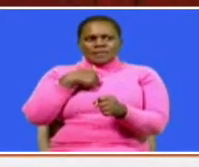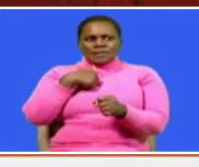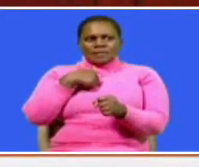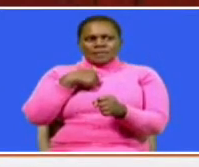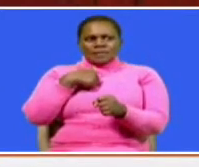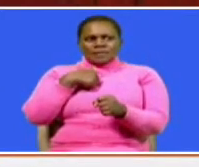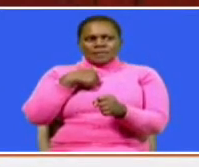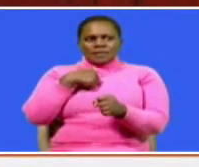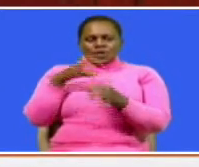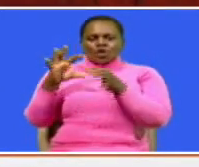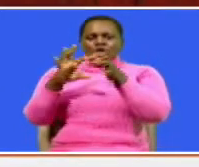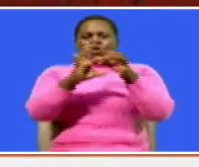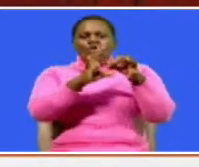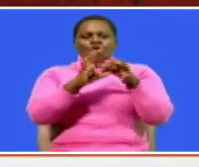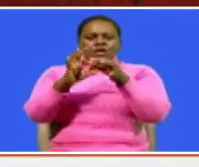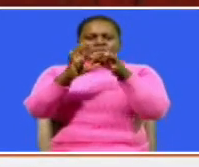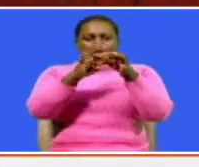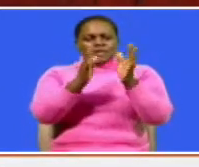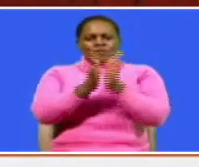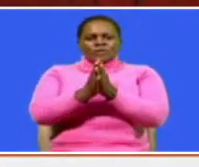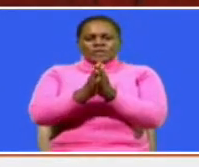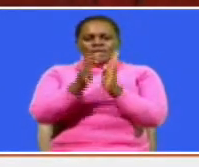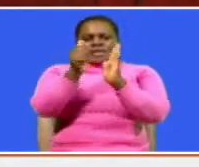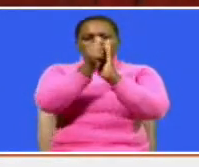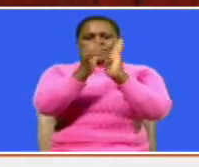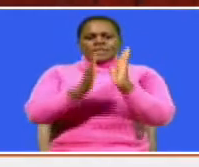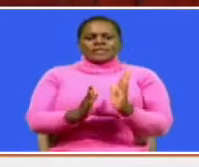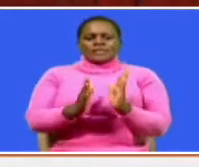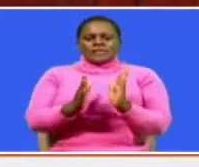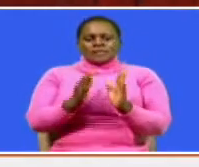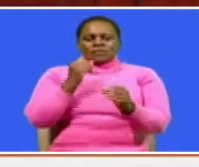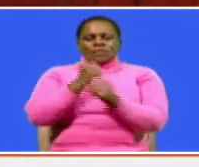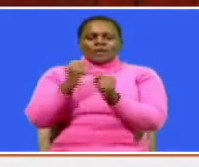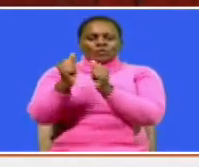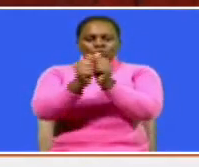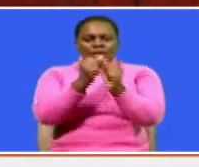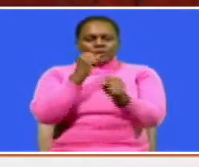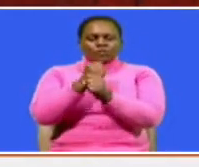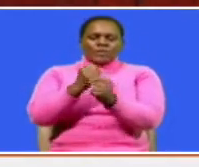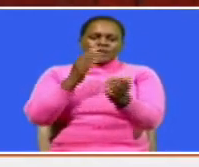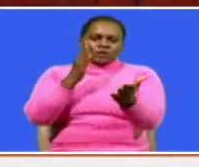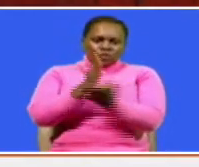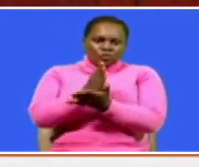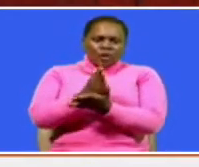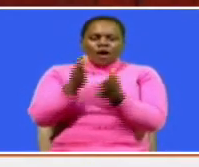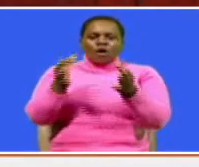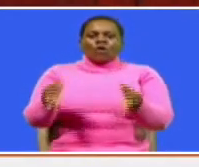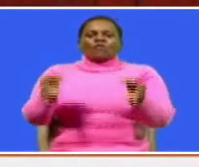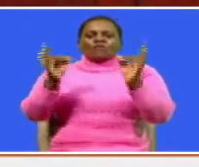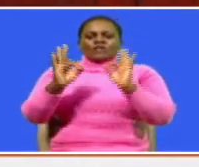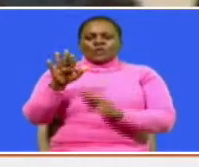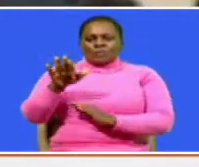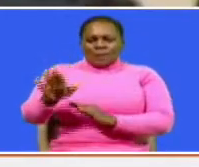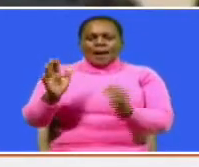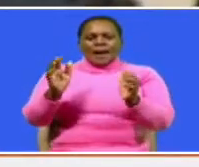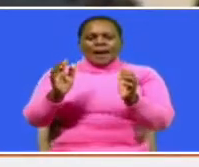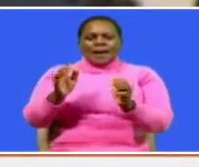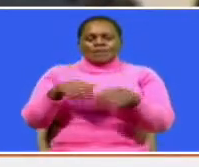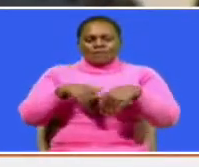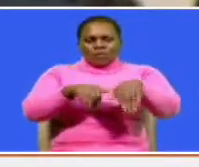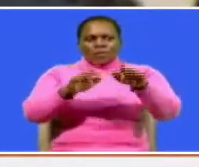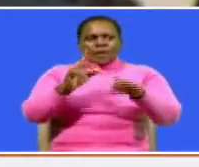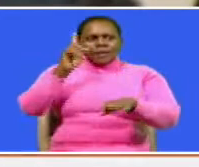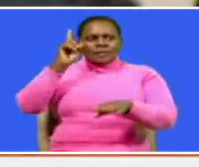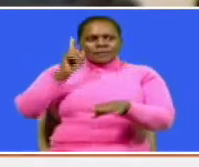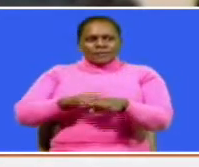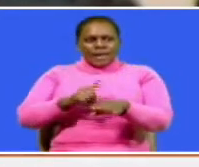I will coordinate and collaborate with the agencies that are necessary to be collaborated with to ensure that such rogue officials are brought to book. The moment